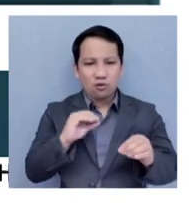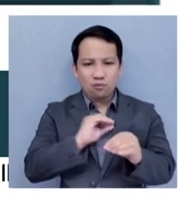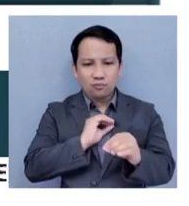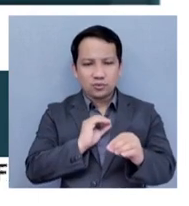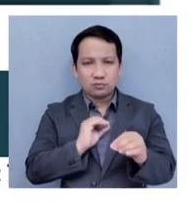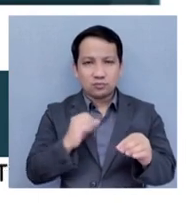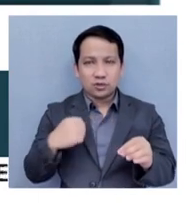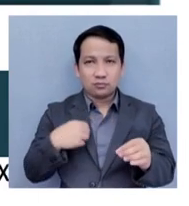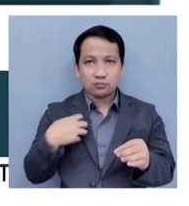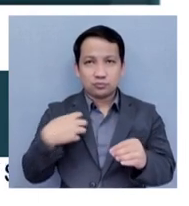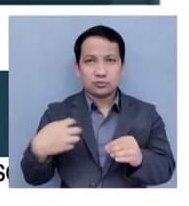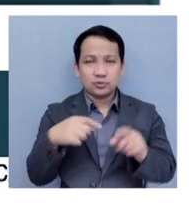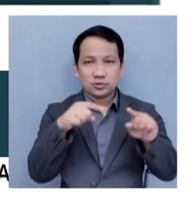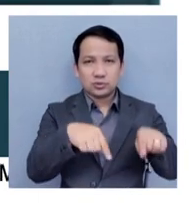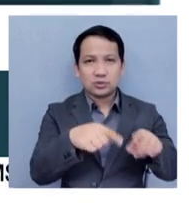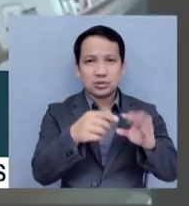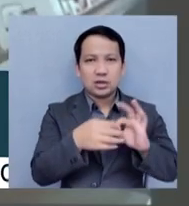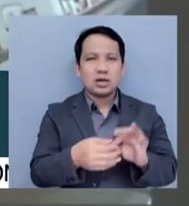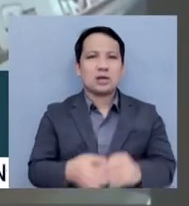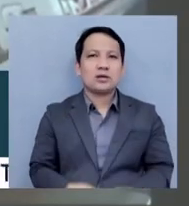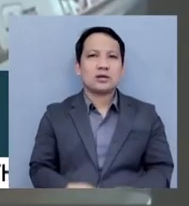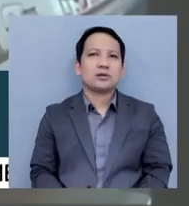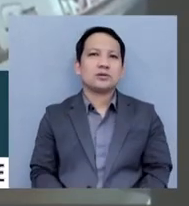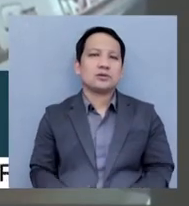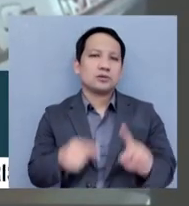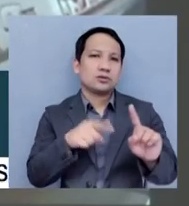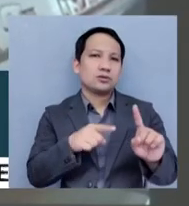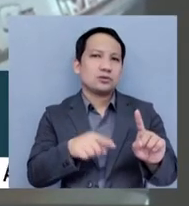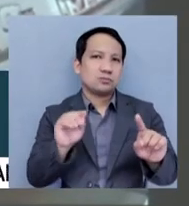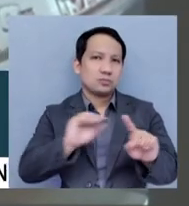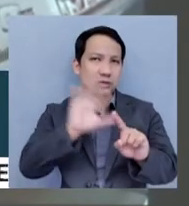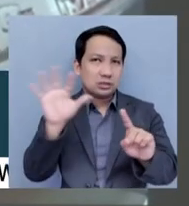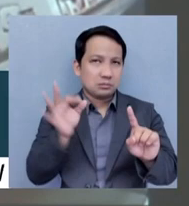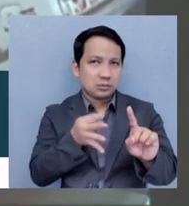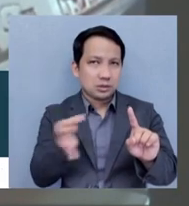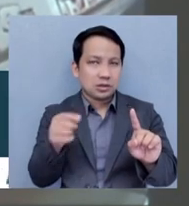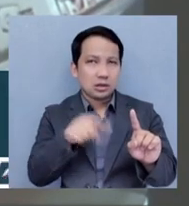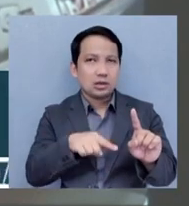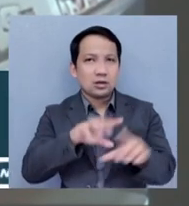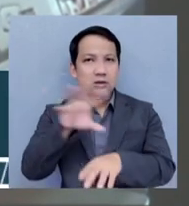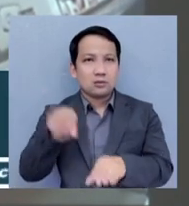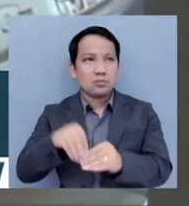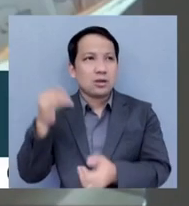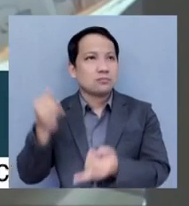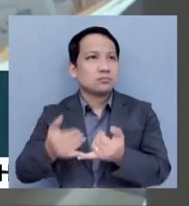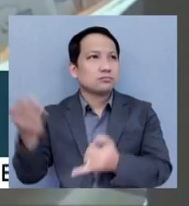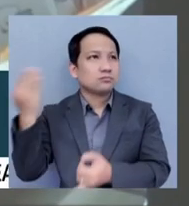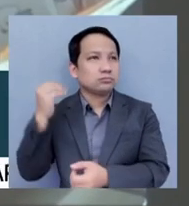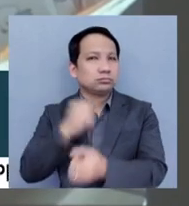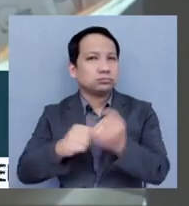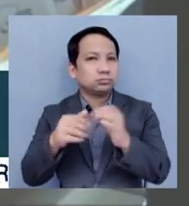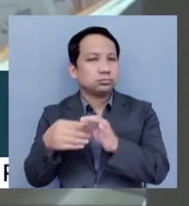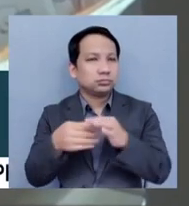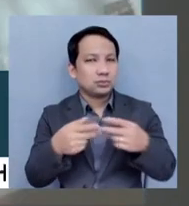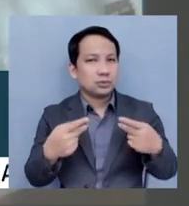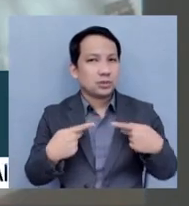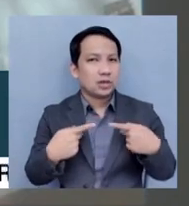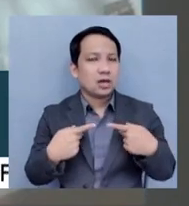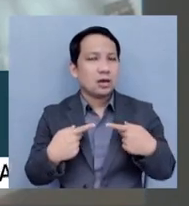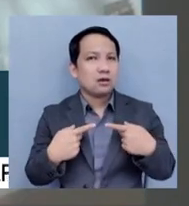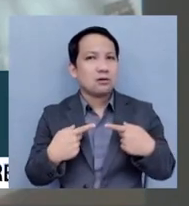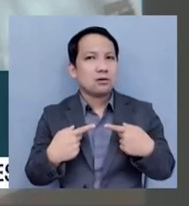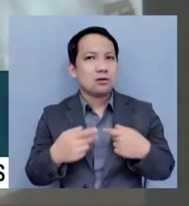Yeah, Stanley, it was very clear in that last hearing that we had that